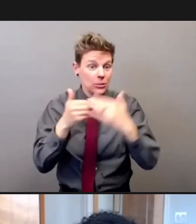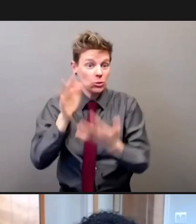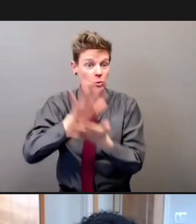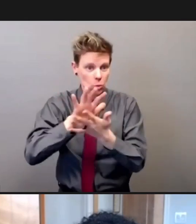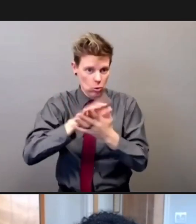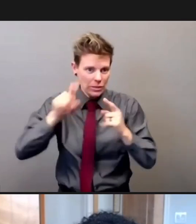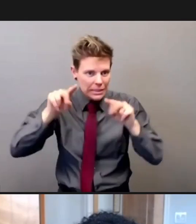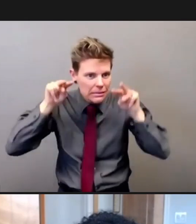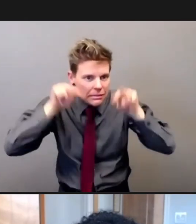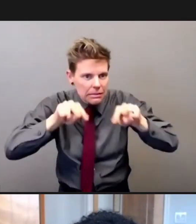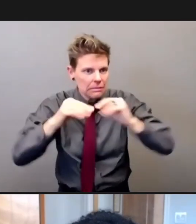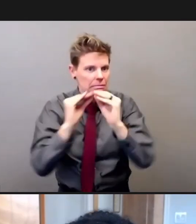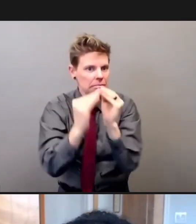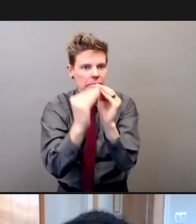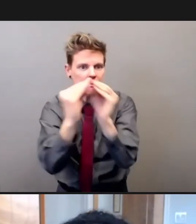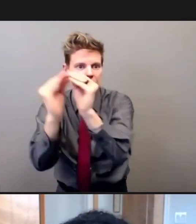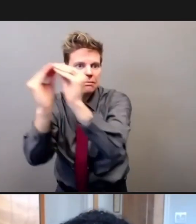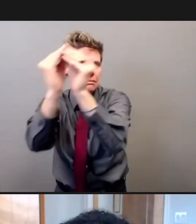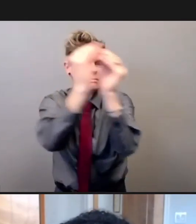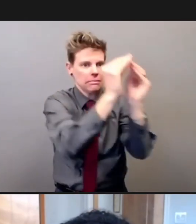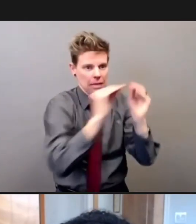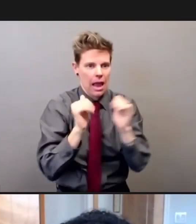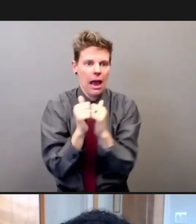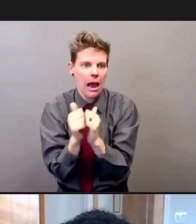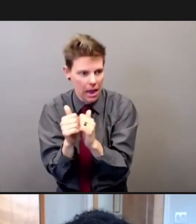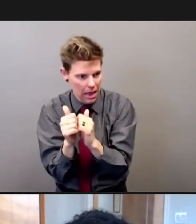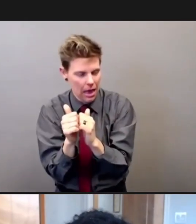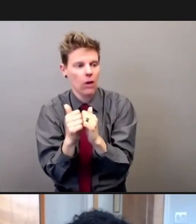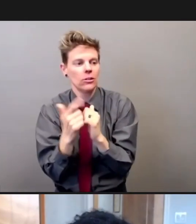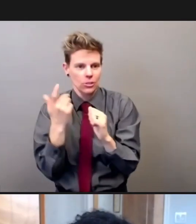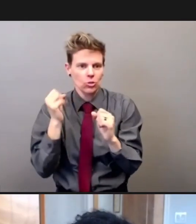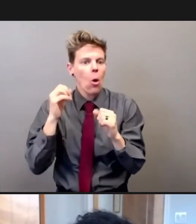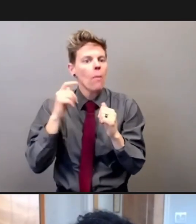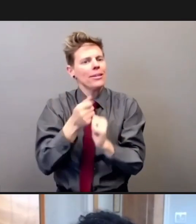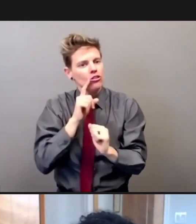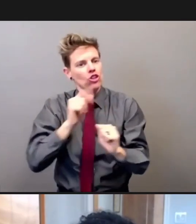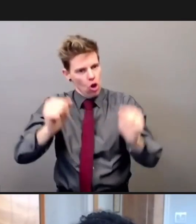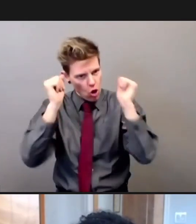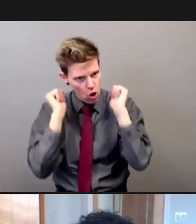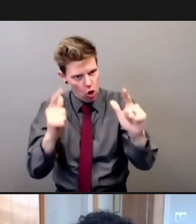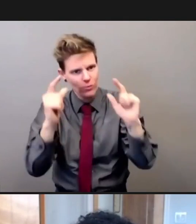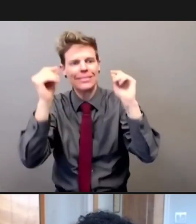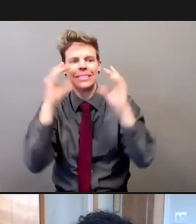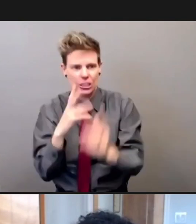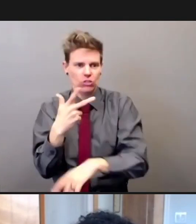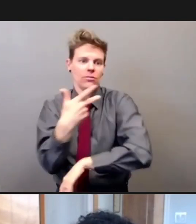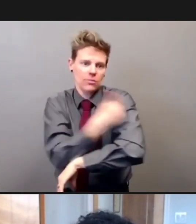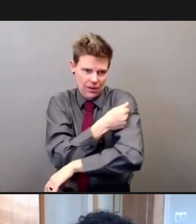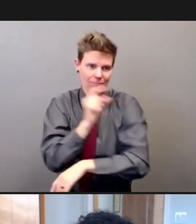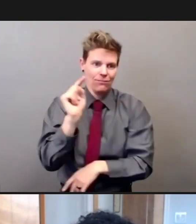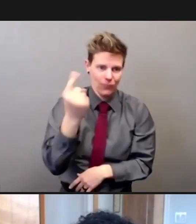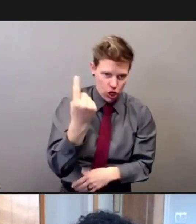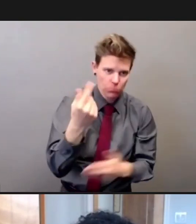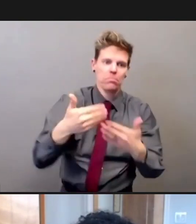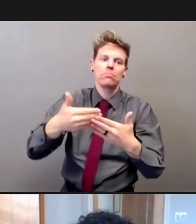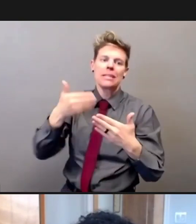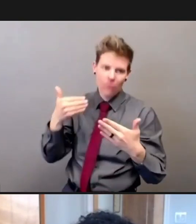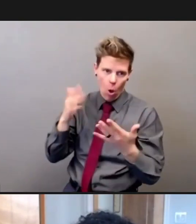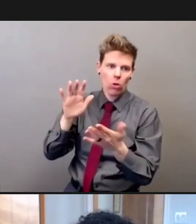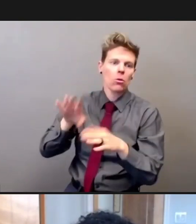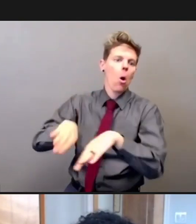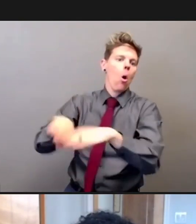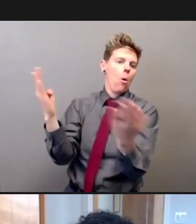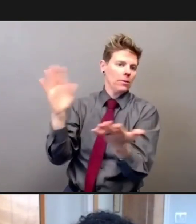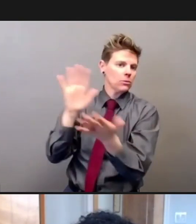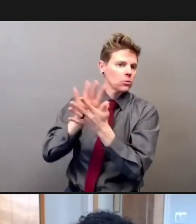percentage of educators vaccinated going back into the classroom, we should have, if not the safest environment